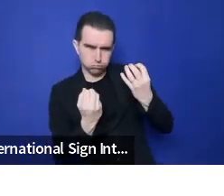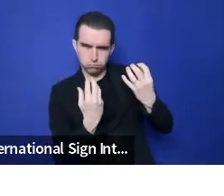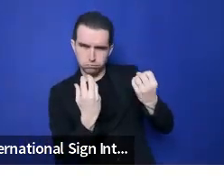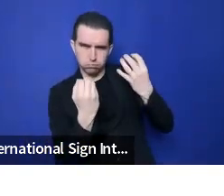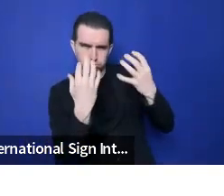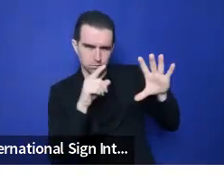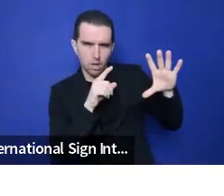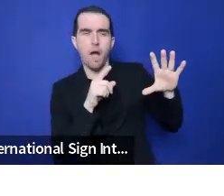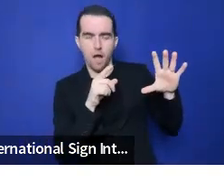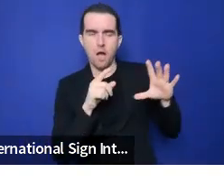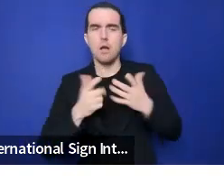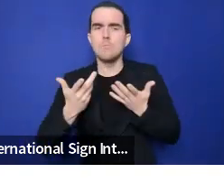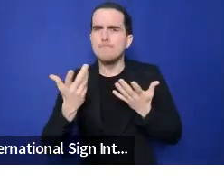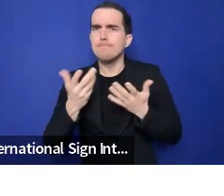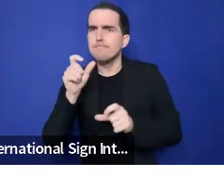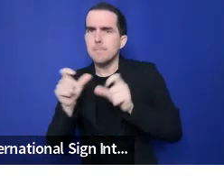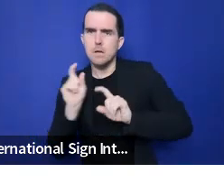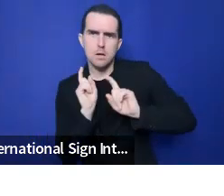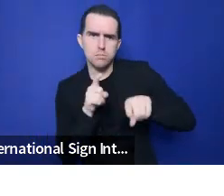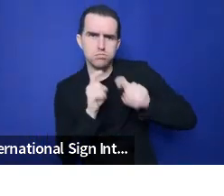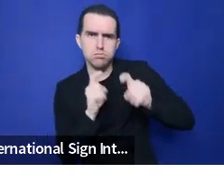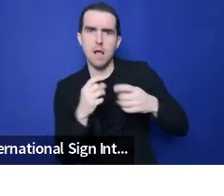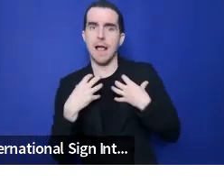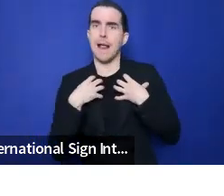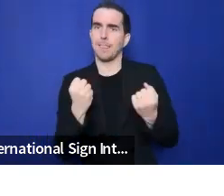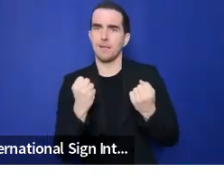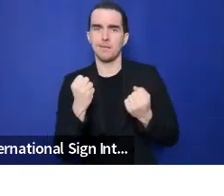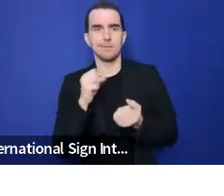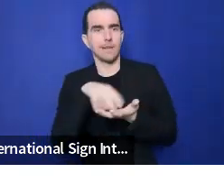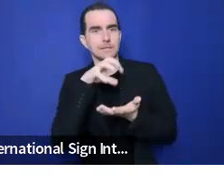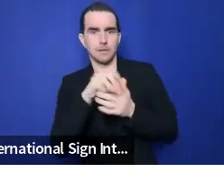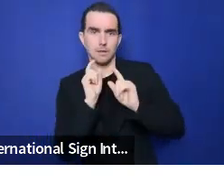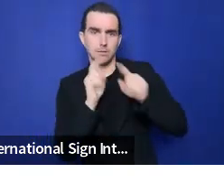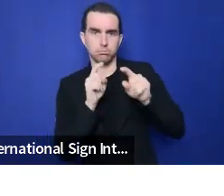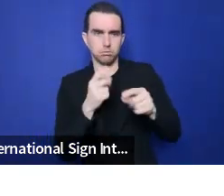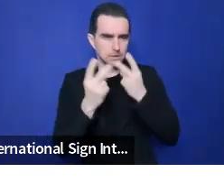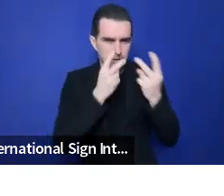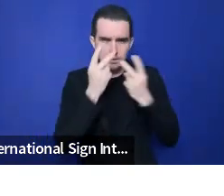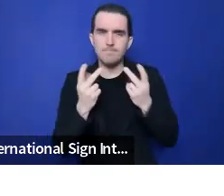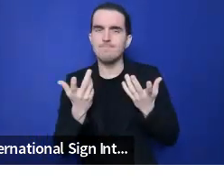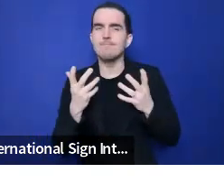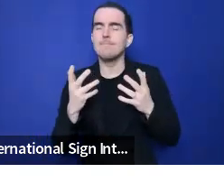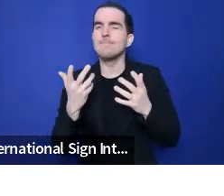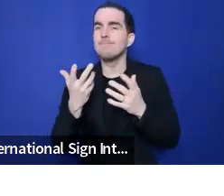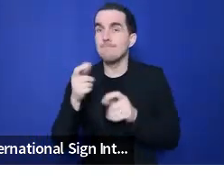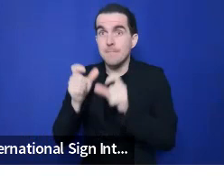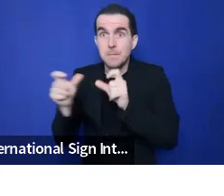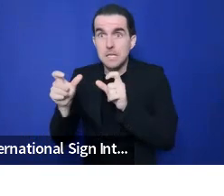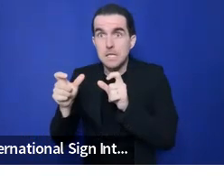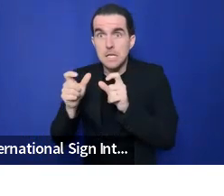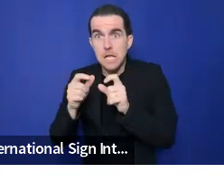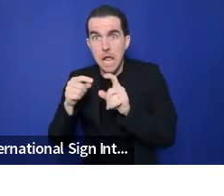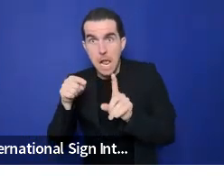health posts. And I think quite shockingly, the vast majority of older people over a 3-month